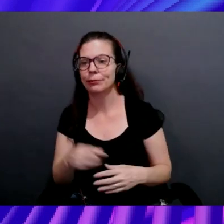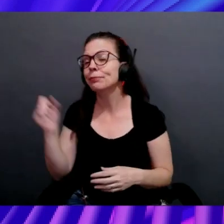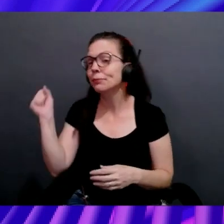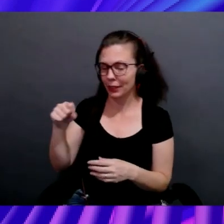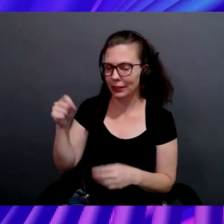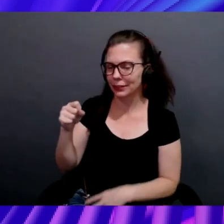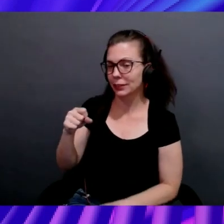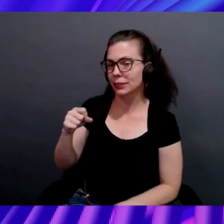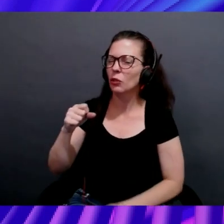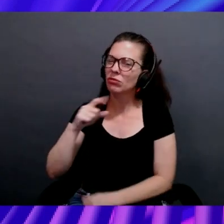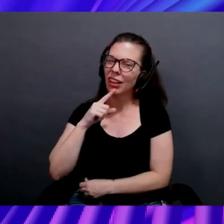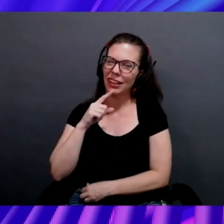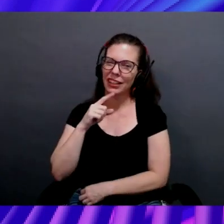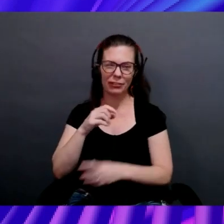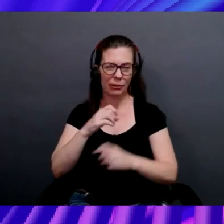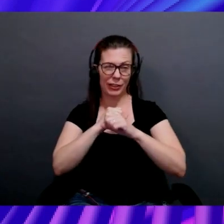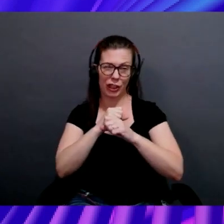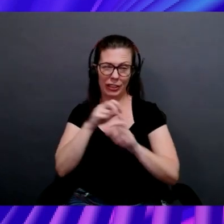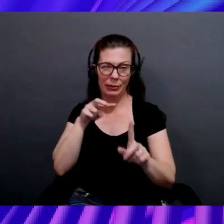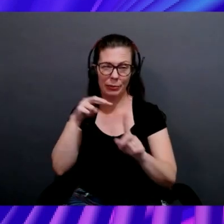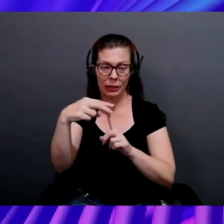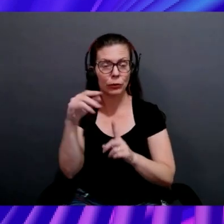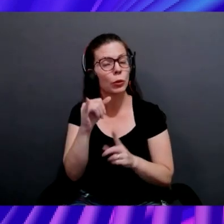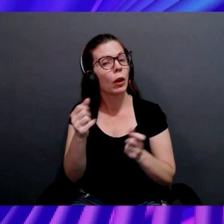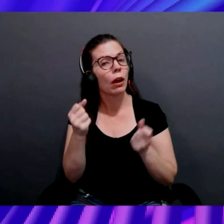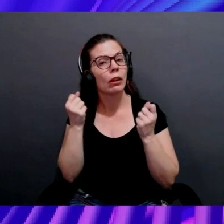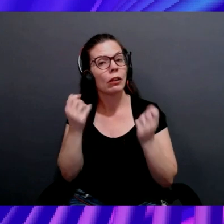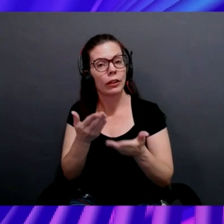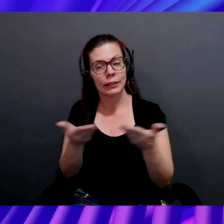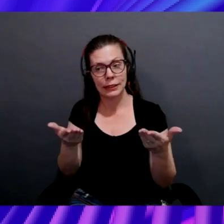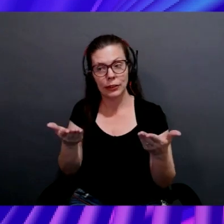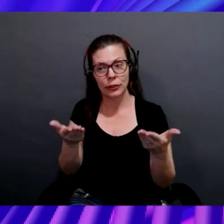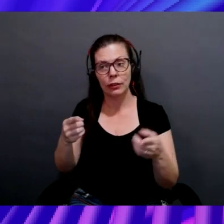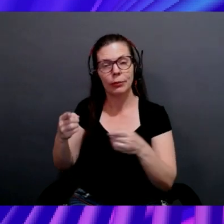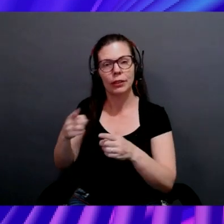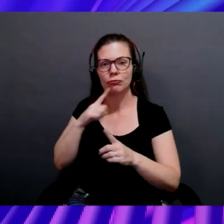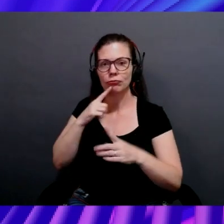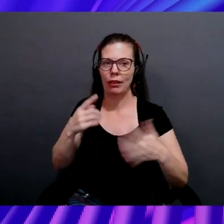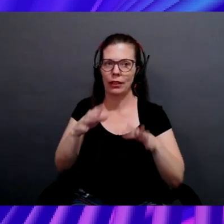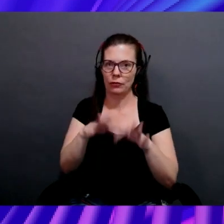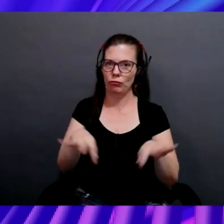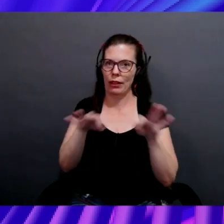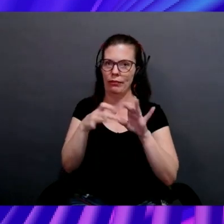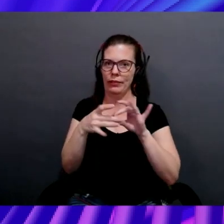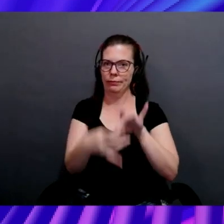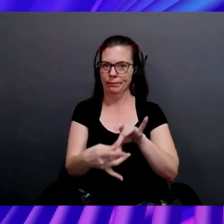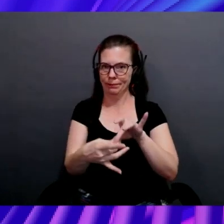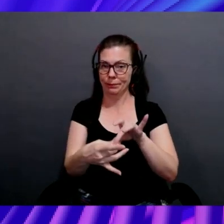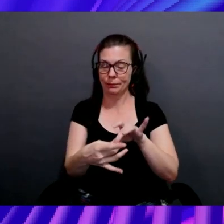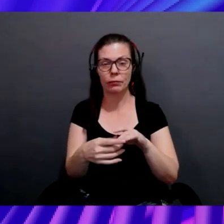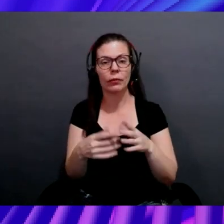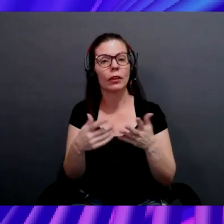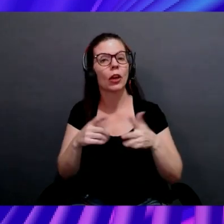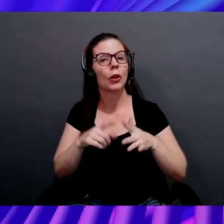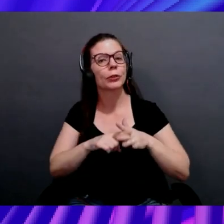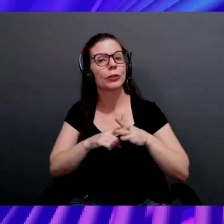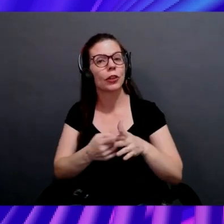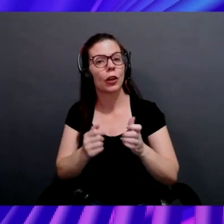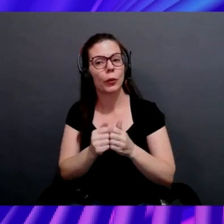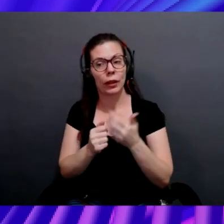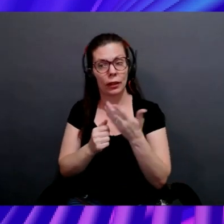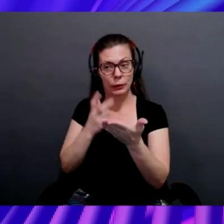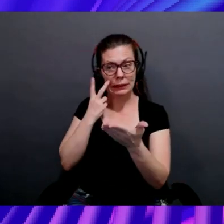from a security perspective, there's going to be a lot here that is super relevant. So what I'm actually going to start with, what you see